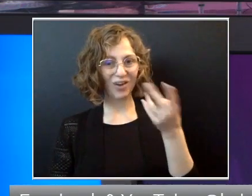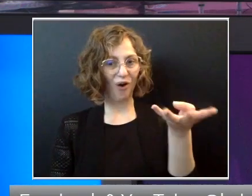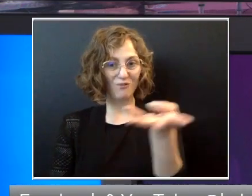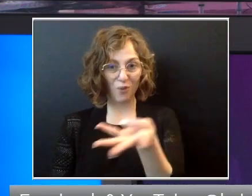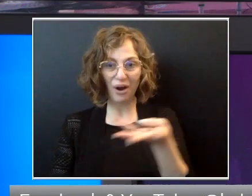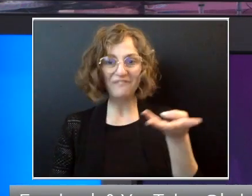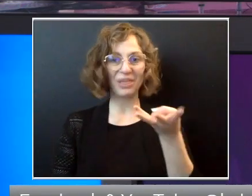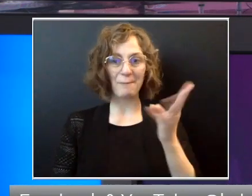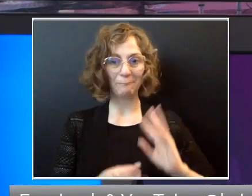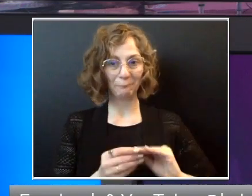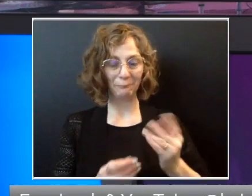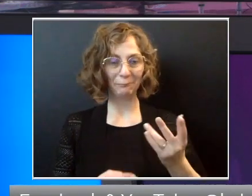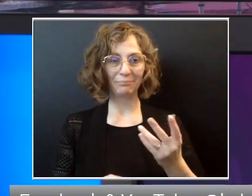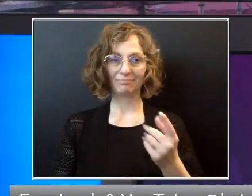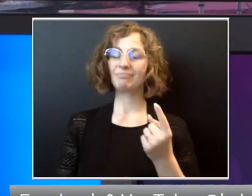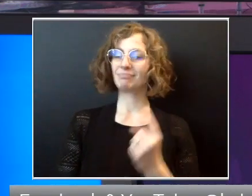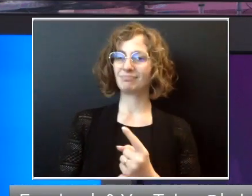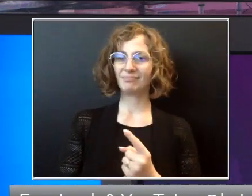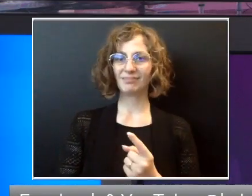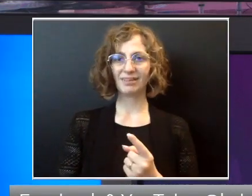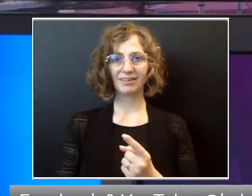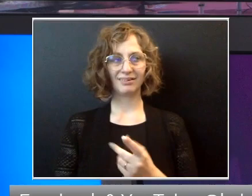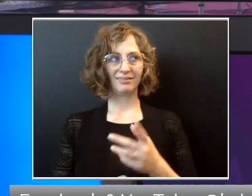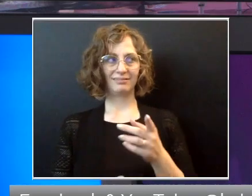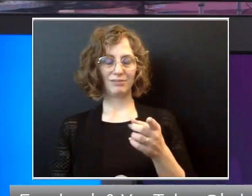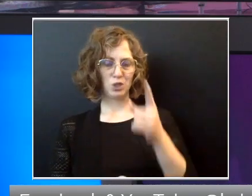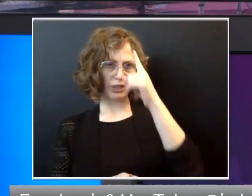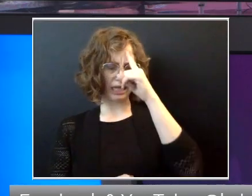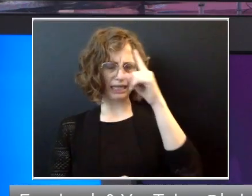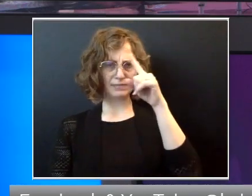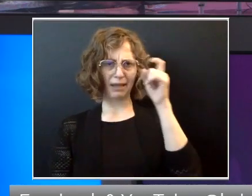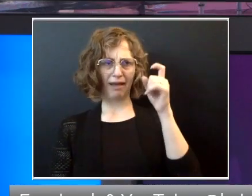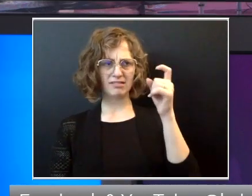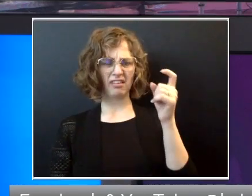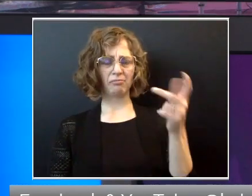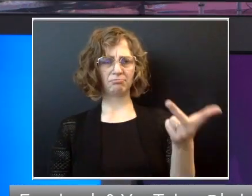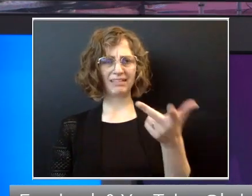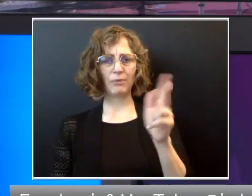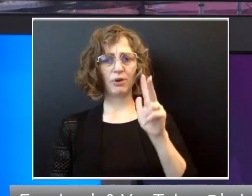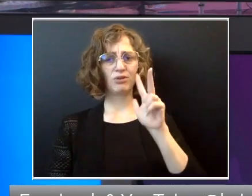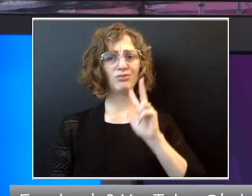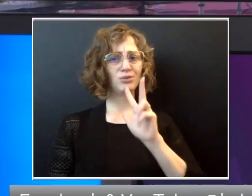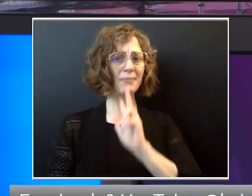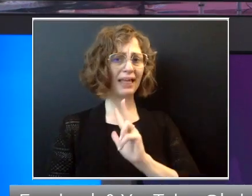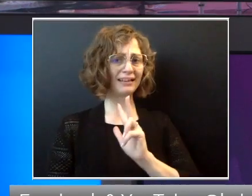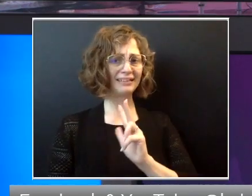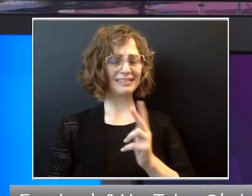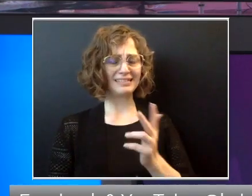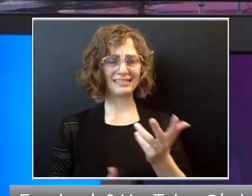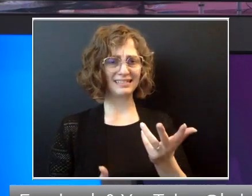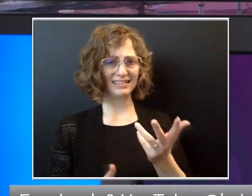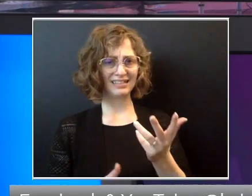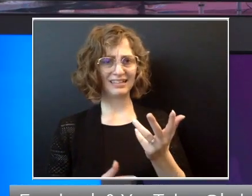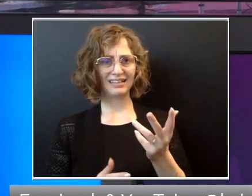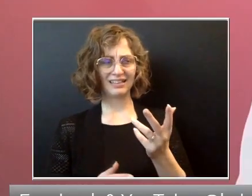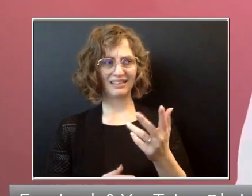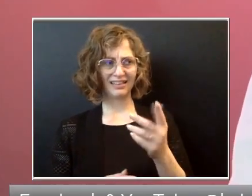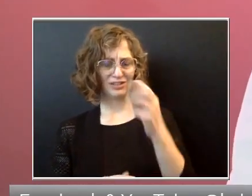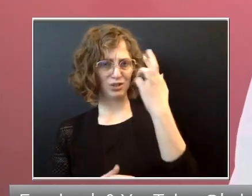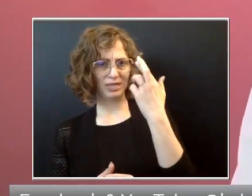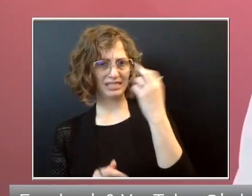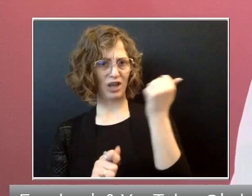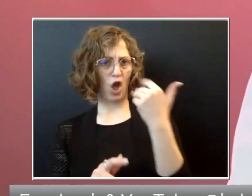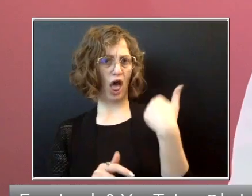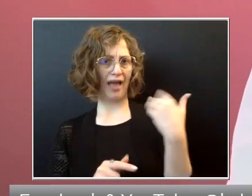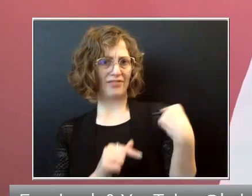have to ask, that they were triplets? Could they have just been 3 siblings born at different times? Does that have any factors? They're not, if you can